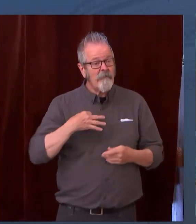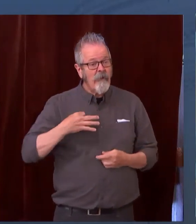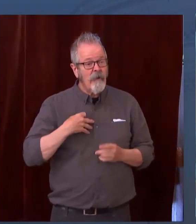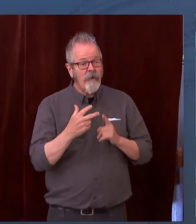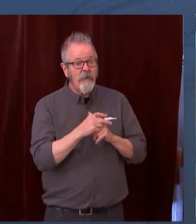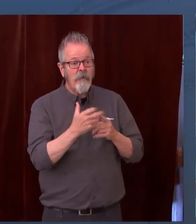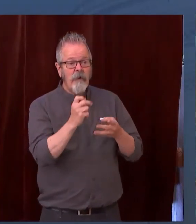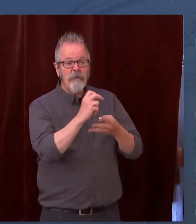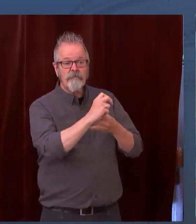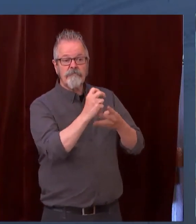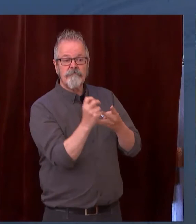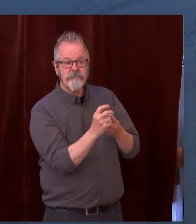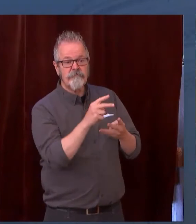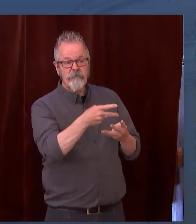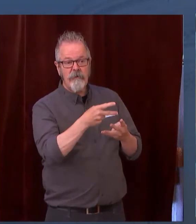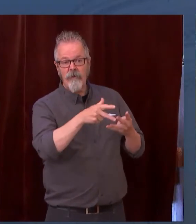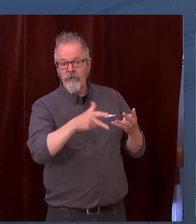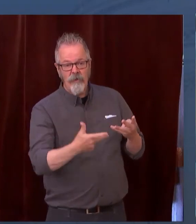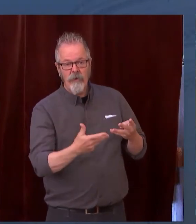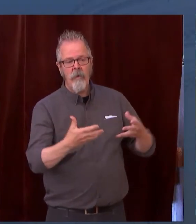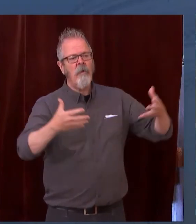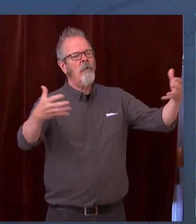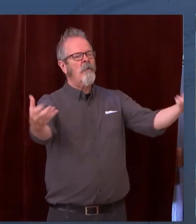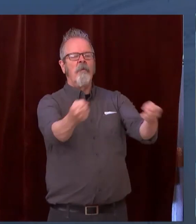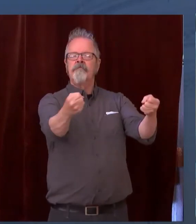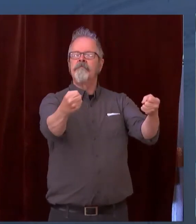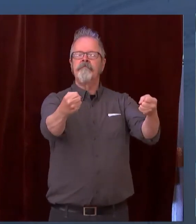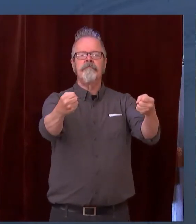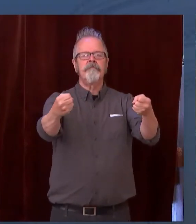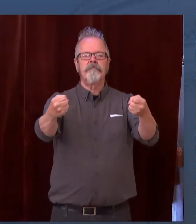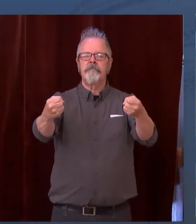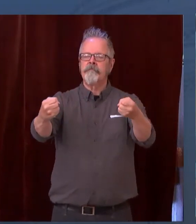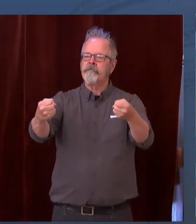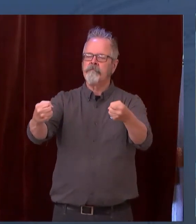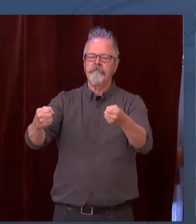and evaluate all across the state.